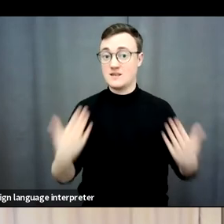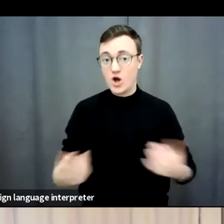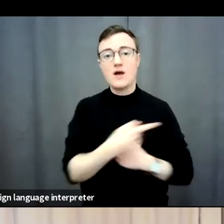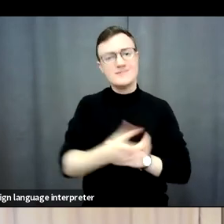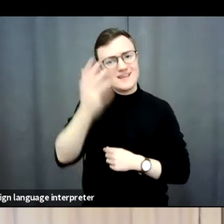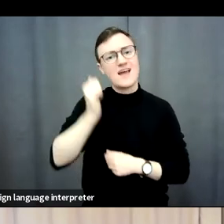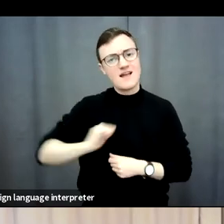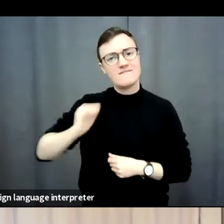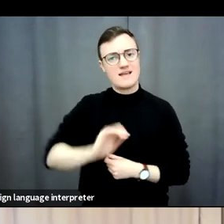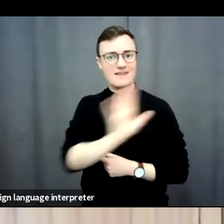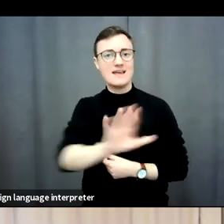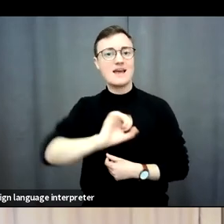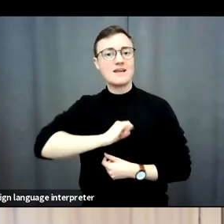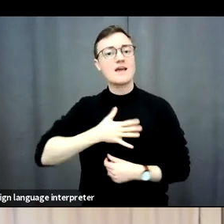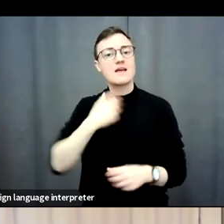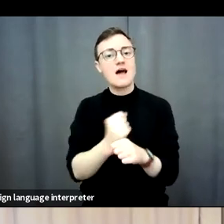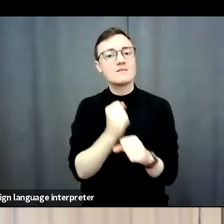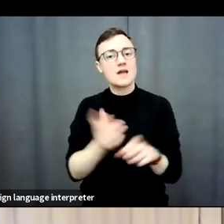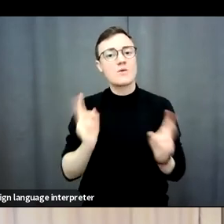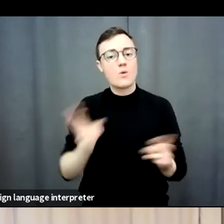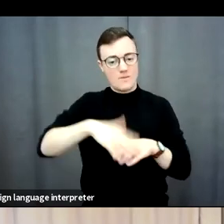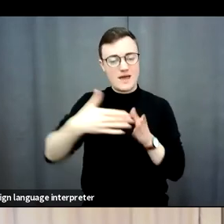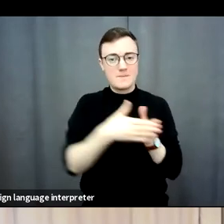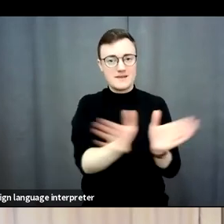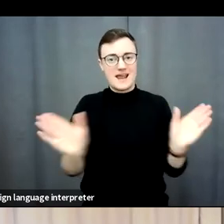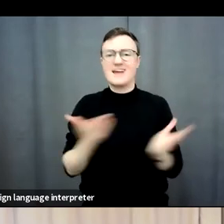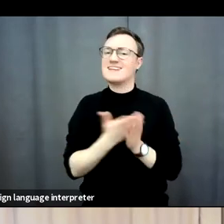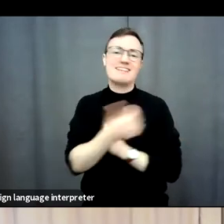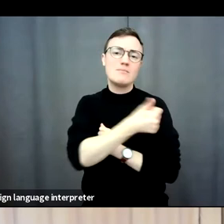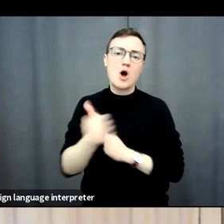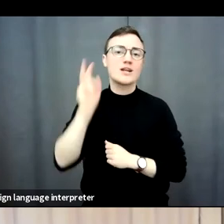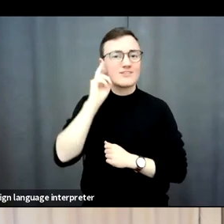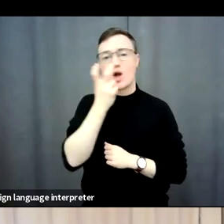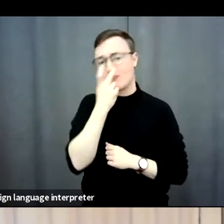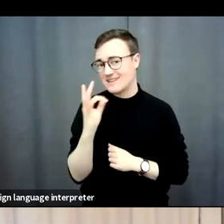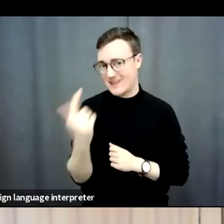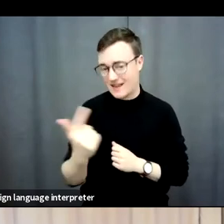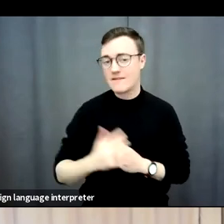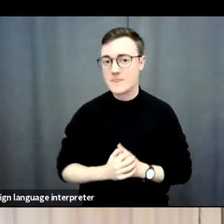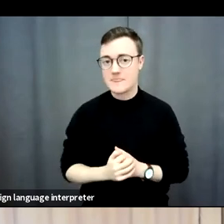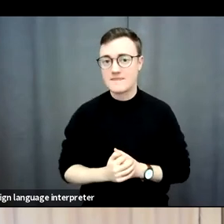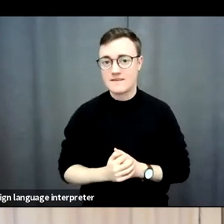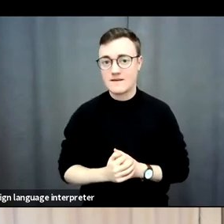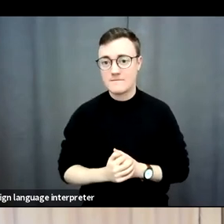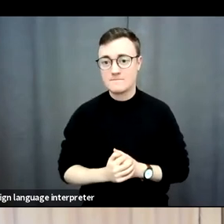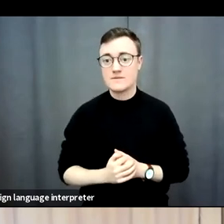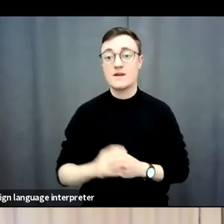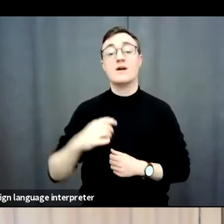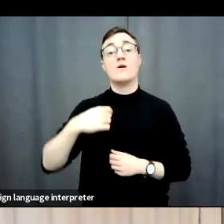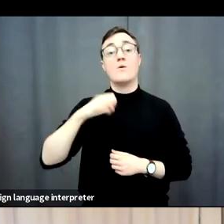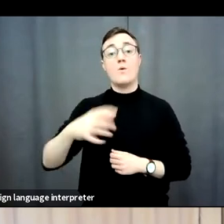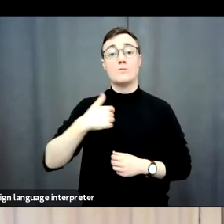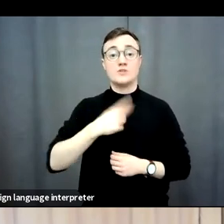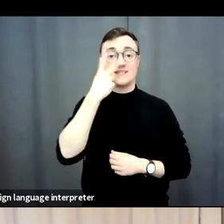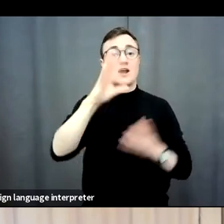book. You can use it much broader than just think about deaf blindness. If we say combined vision